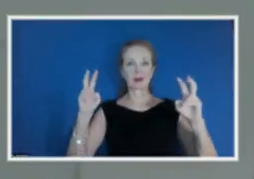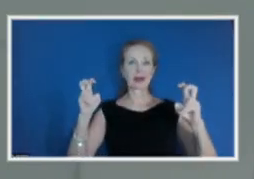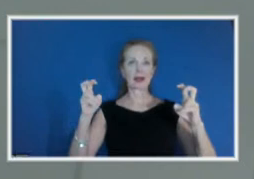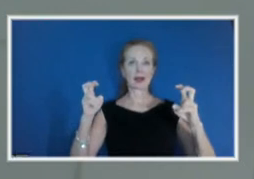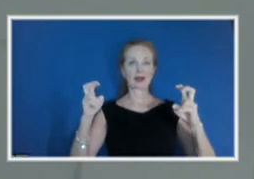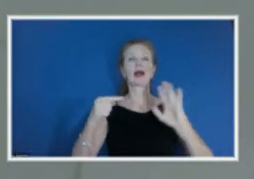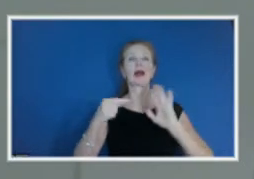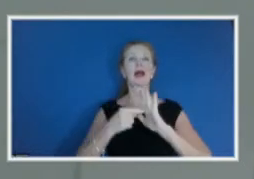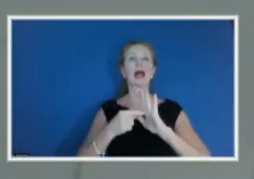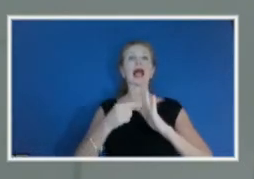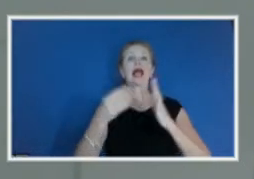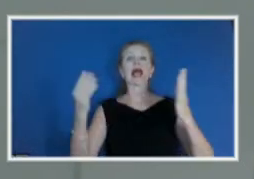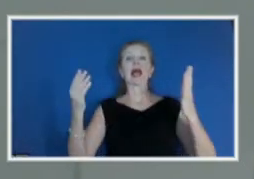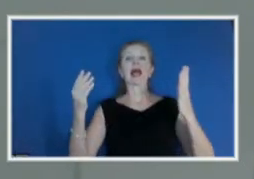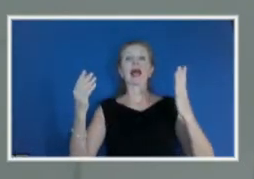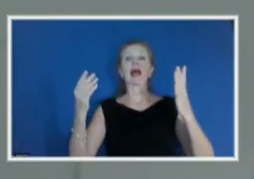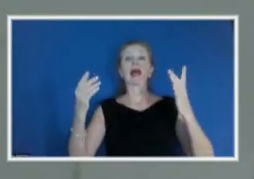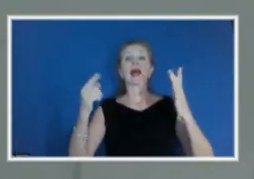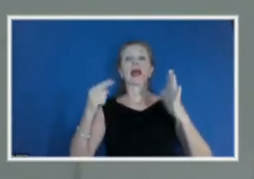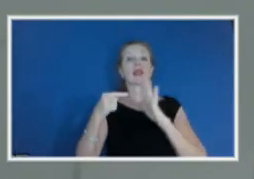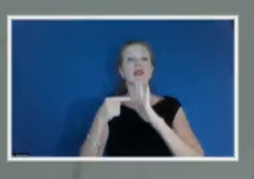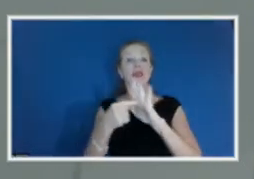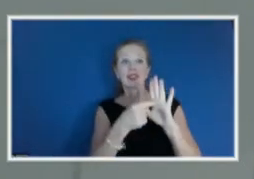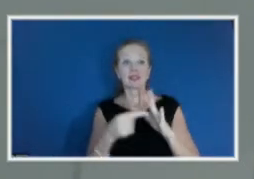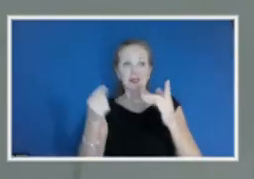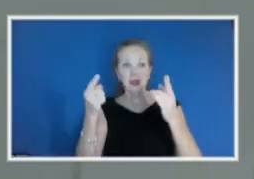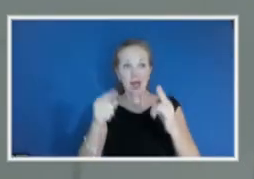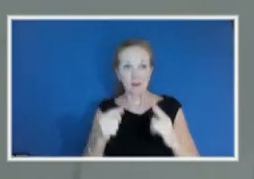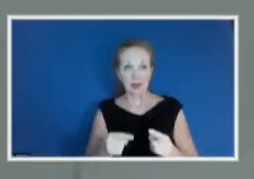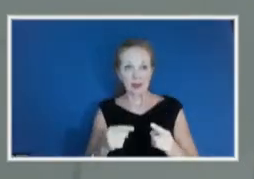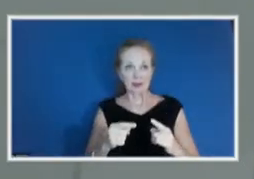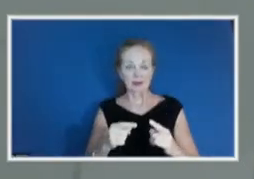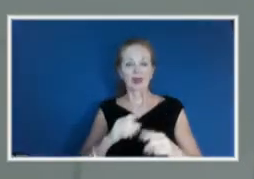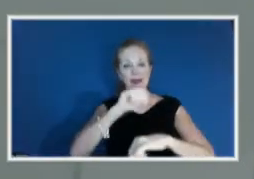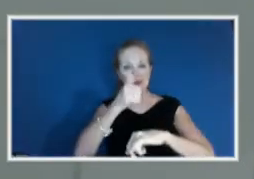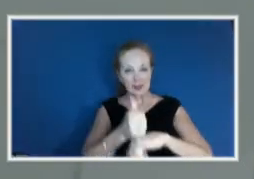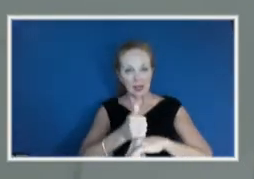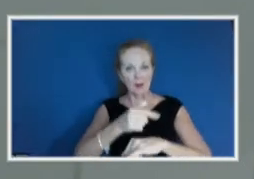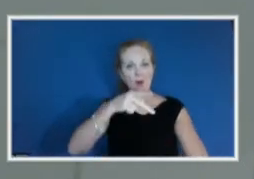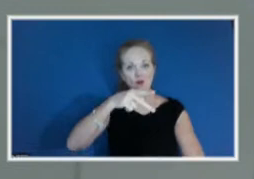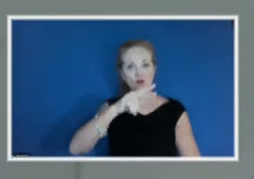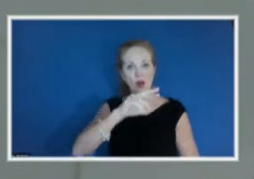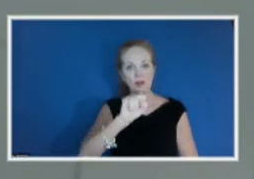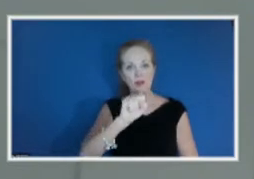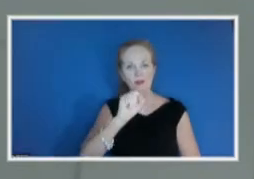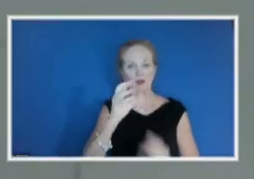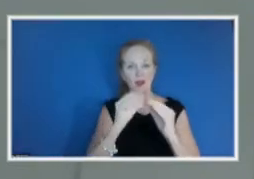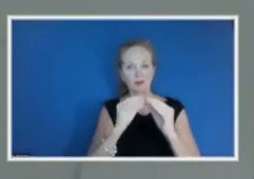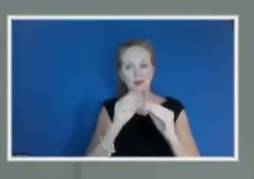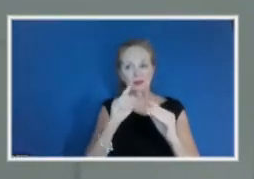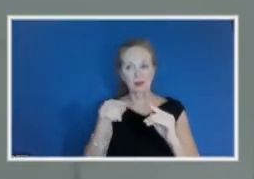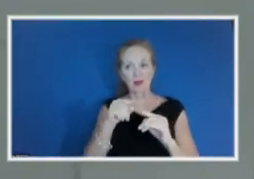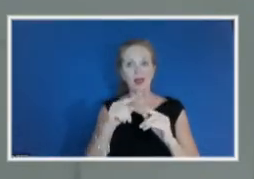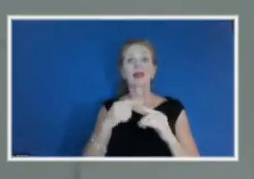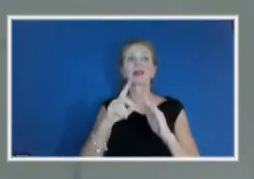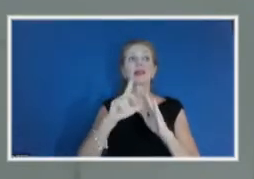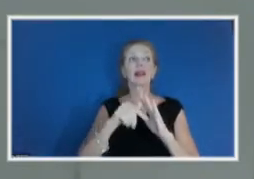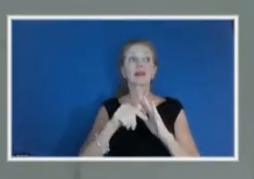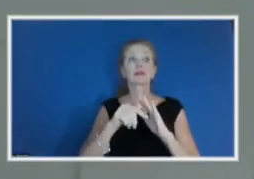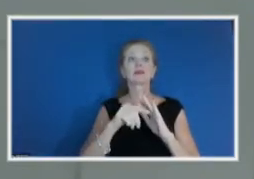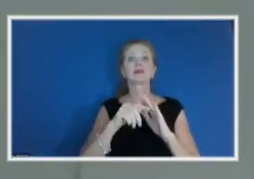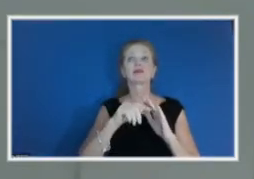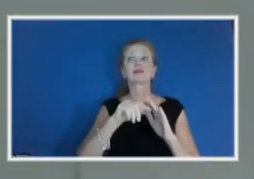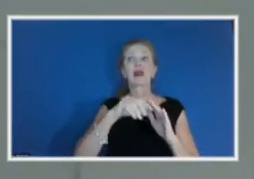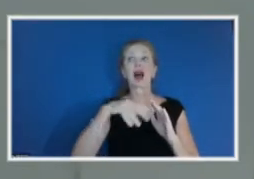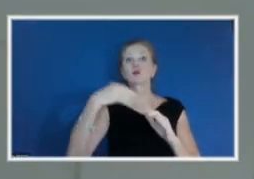press conferences based on that information, then multiple things were happening in the community, so there